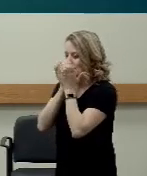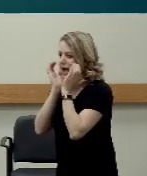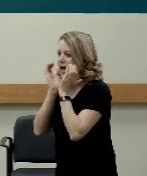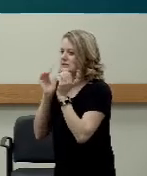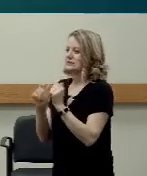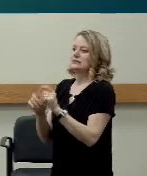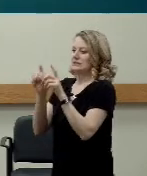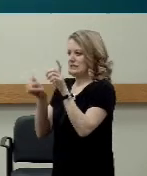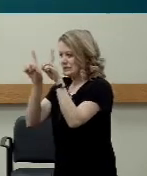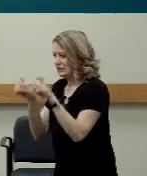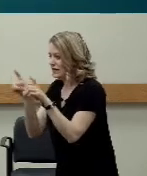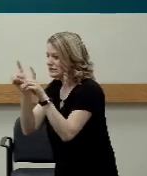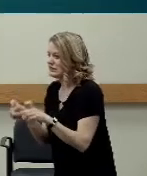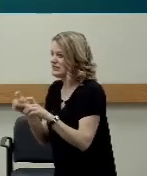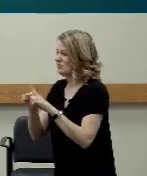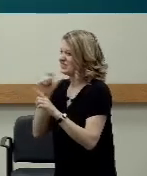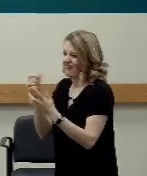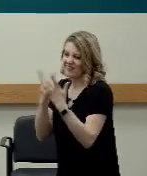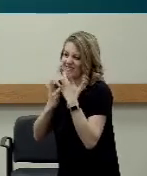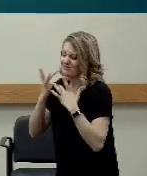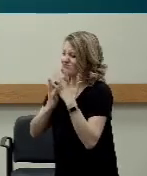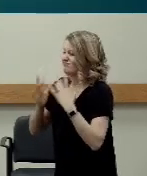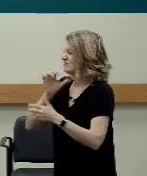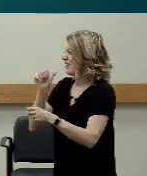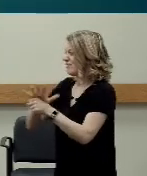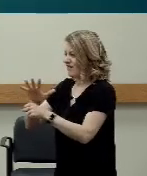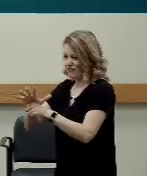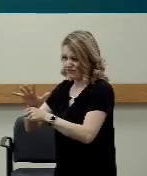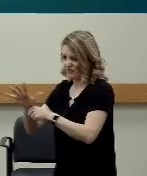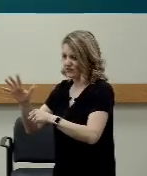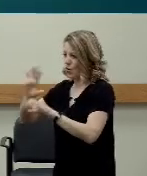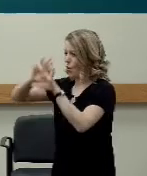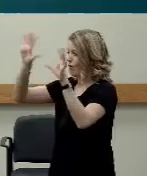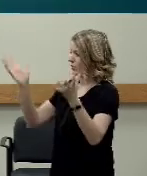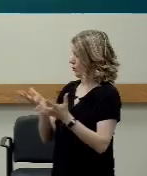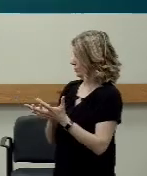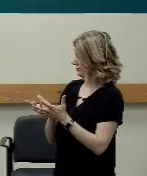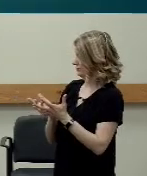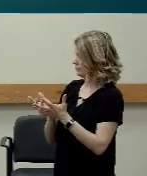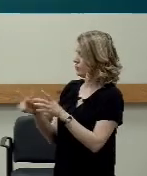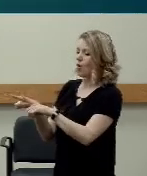shortages globally. Also, the primary threat